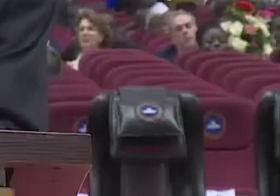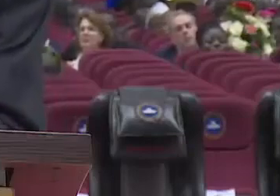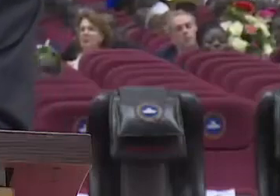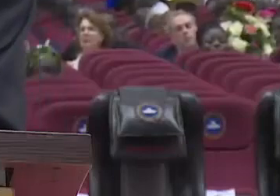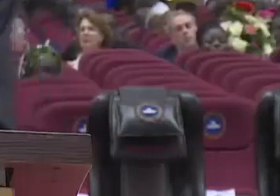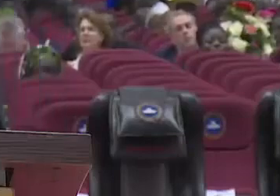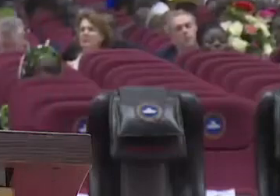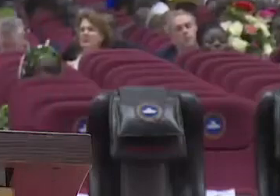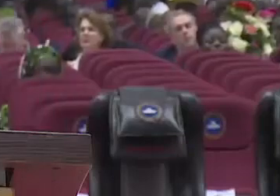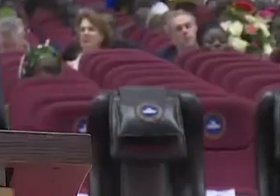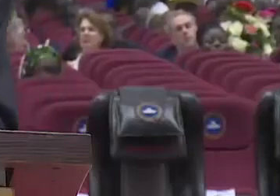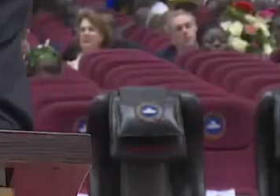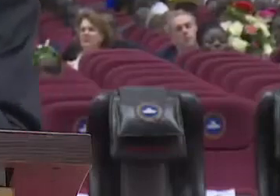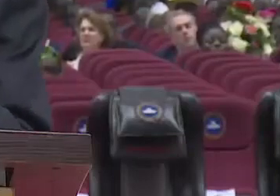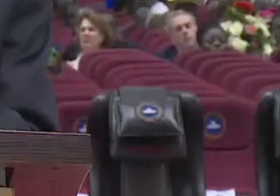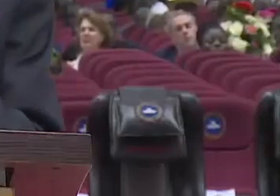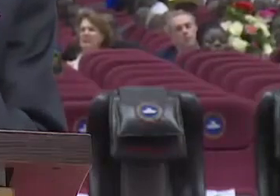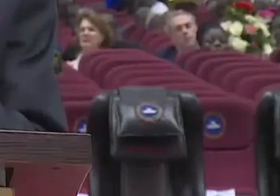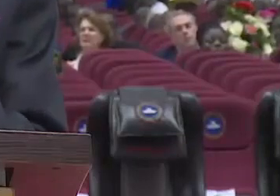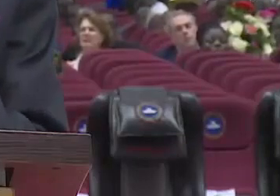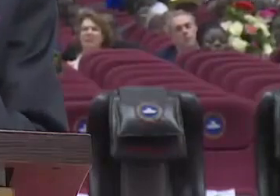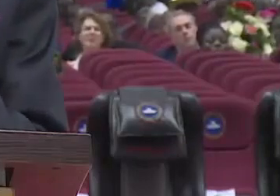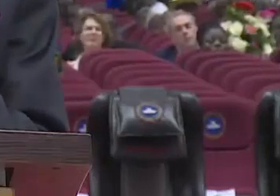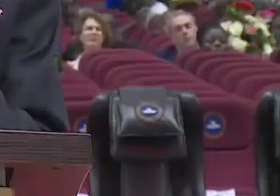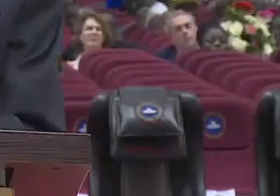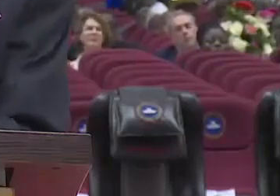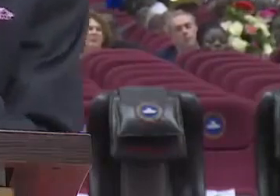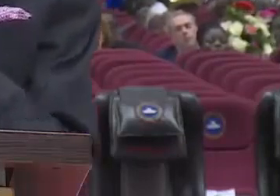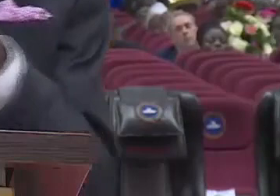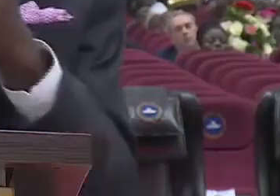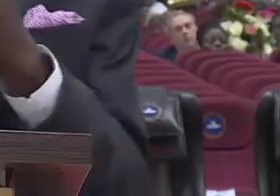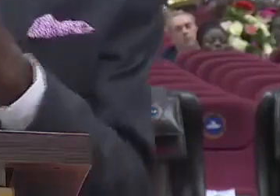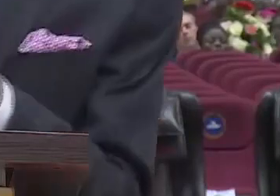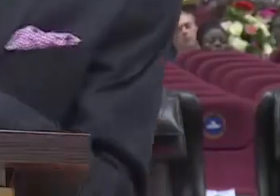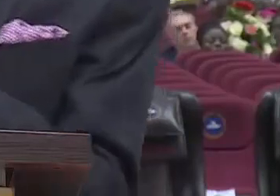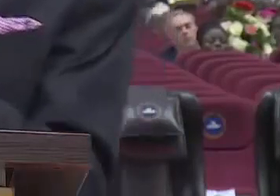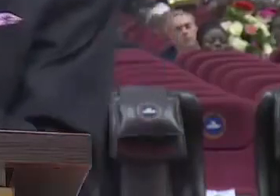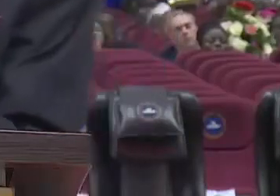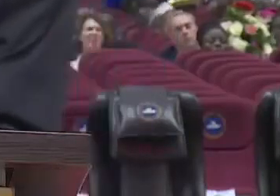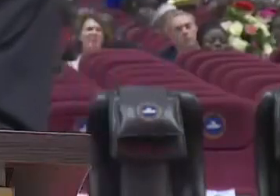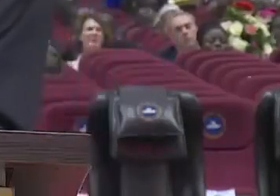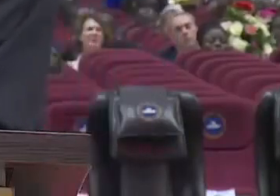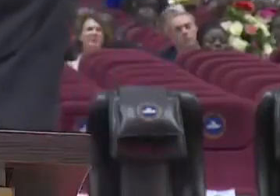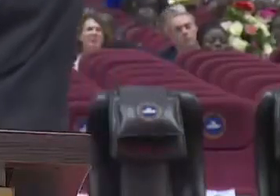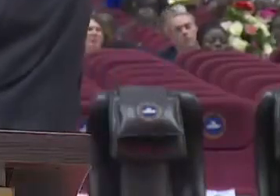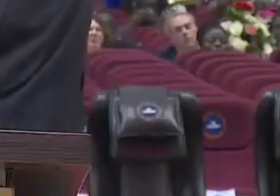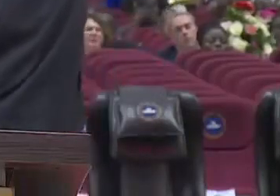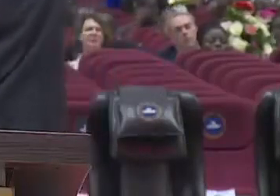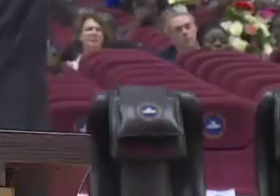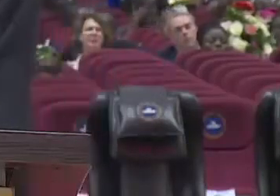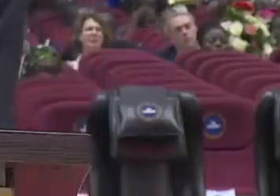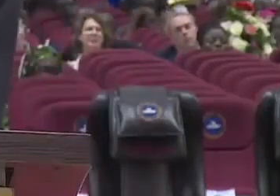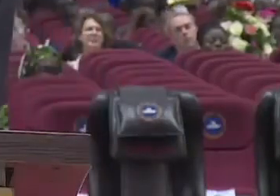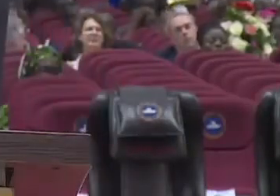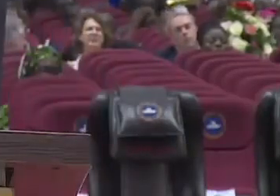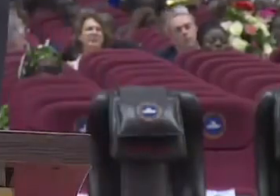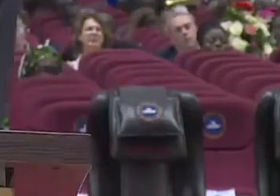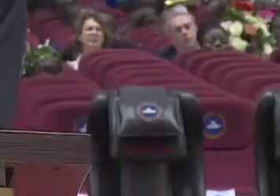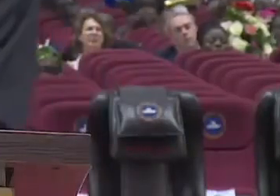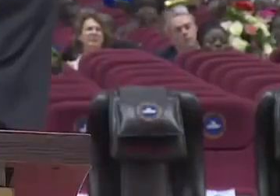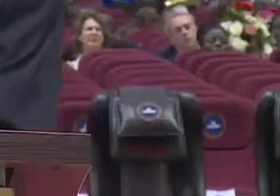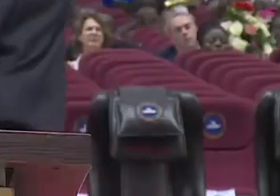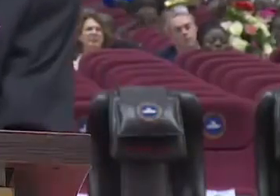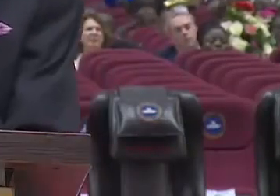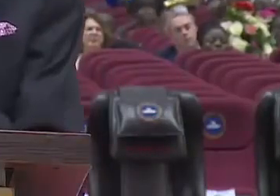the church permits on earth, either willingly we permit it,